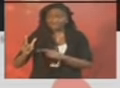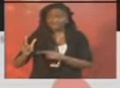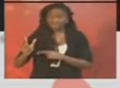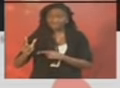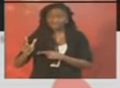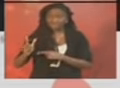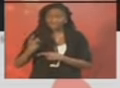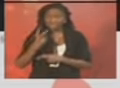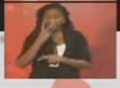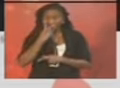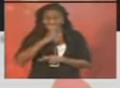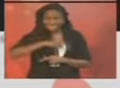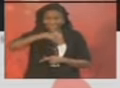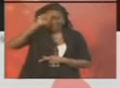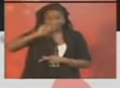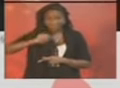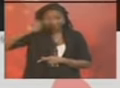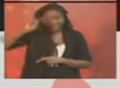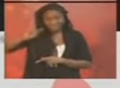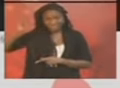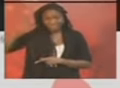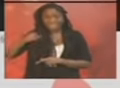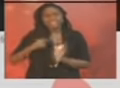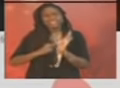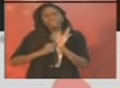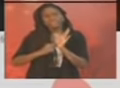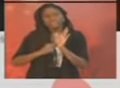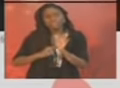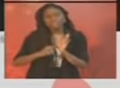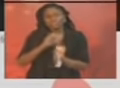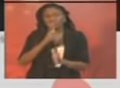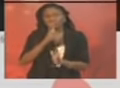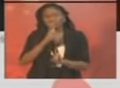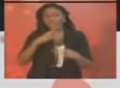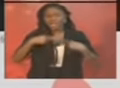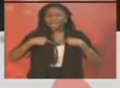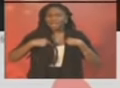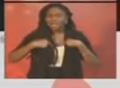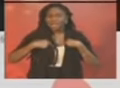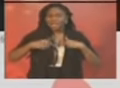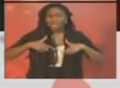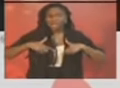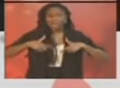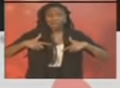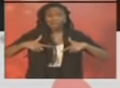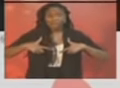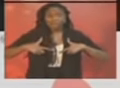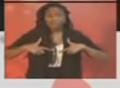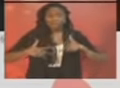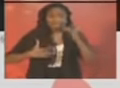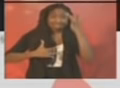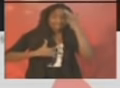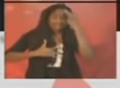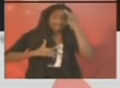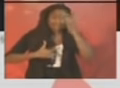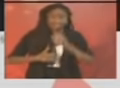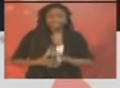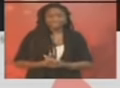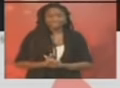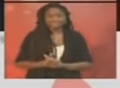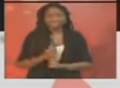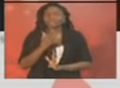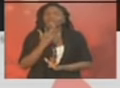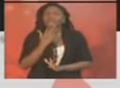channel for what we call acute respiratory illness on the left. Again, just to go through the colors and what they mean. So the green